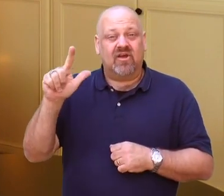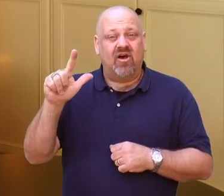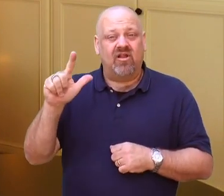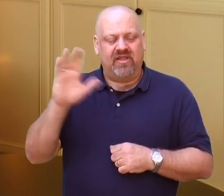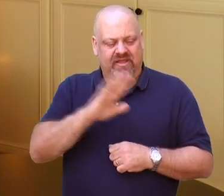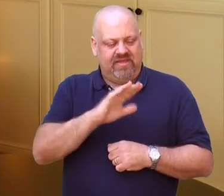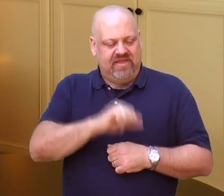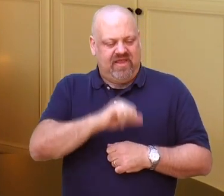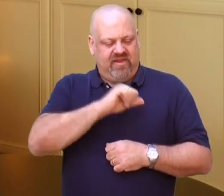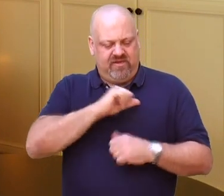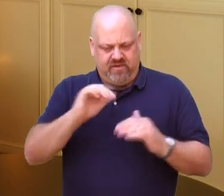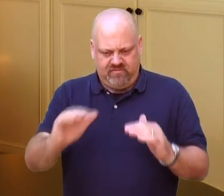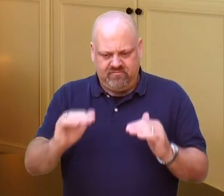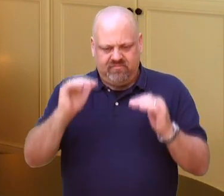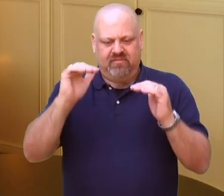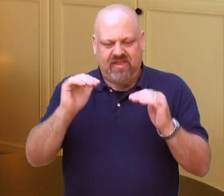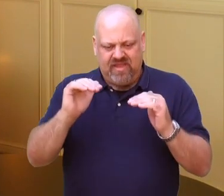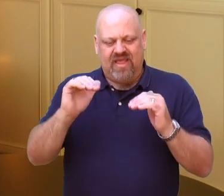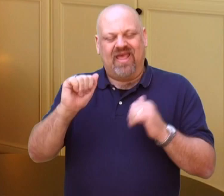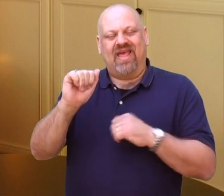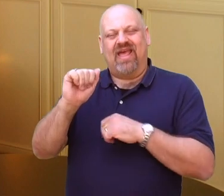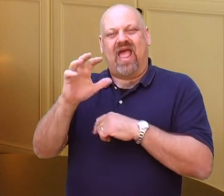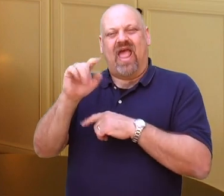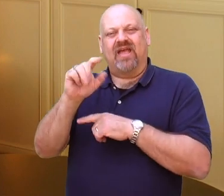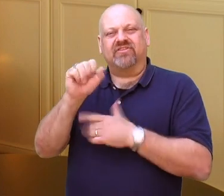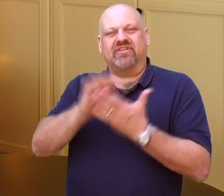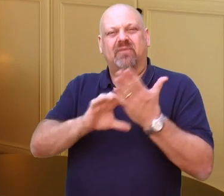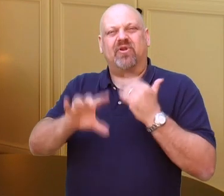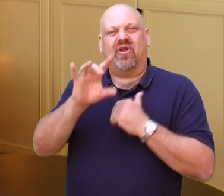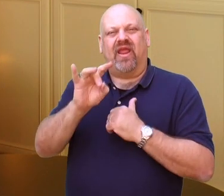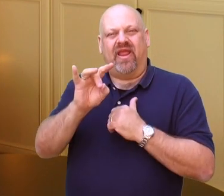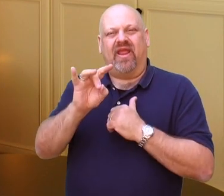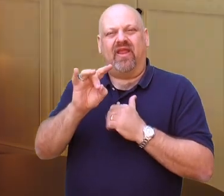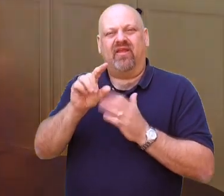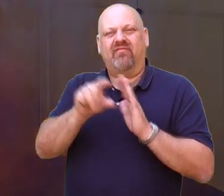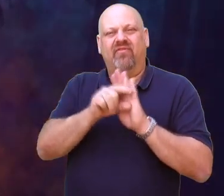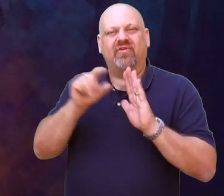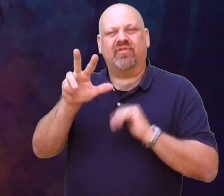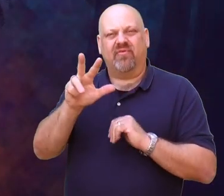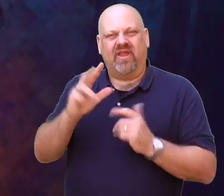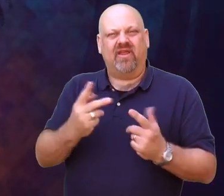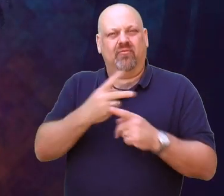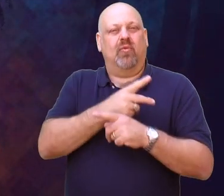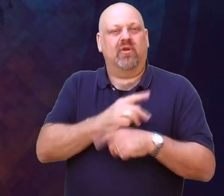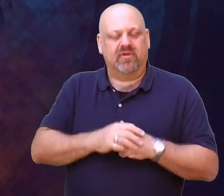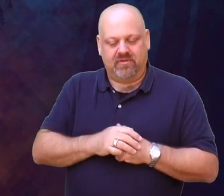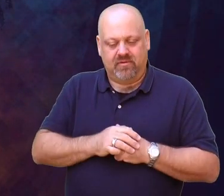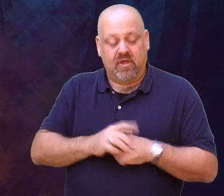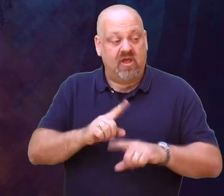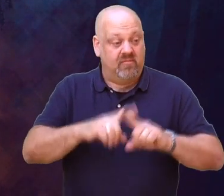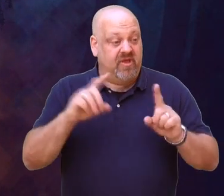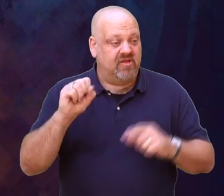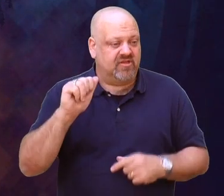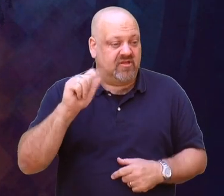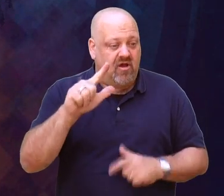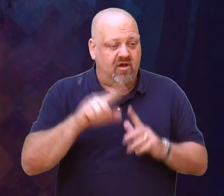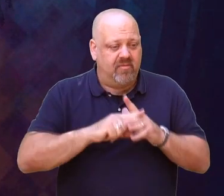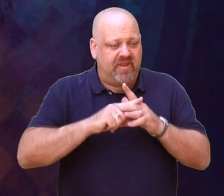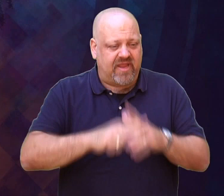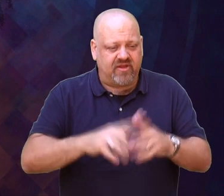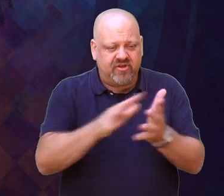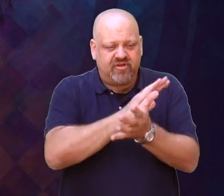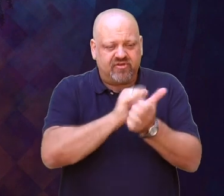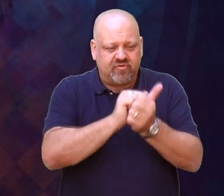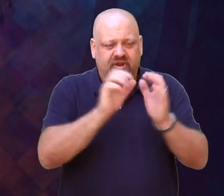attitude escalate in Acts chapter 8, verse 3. But Saul began to destroy the